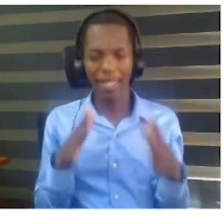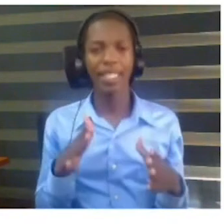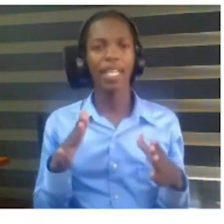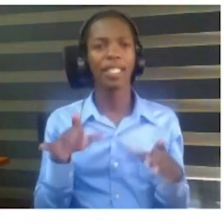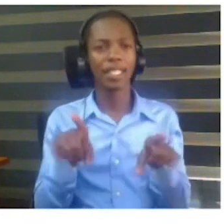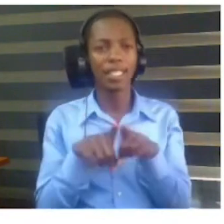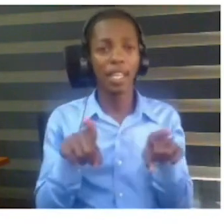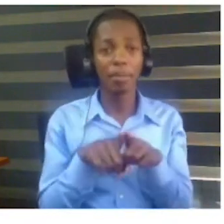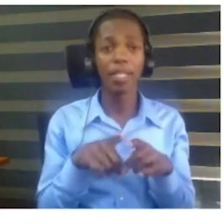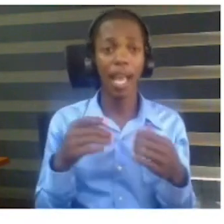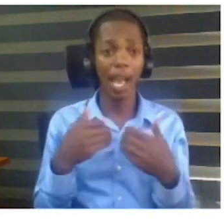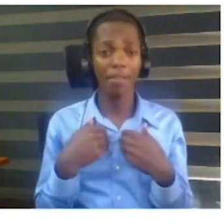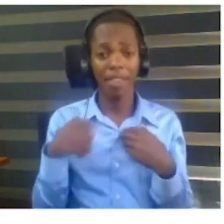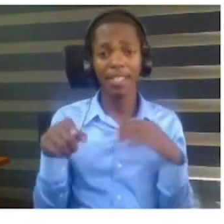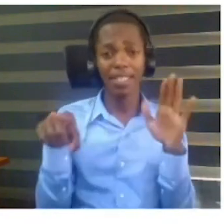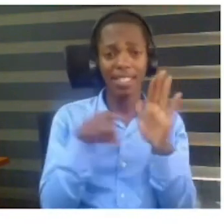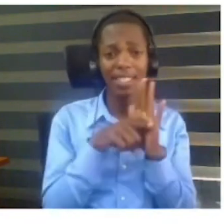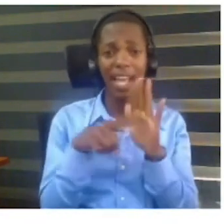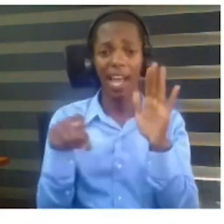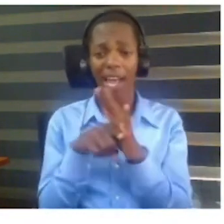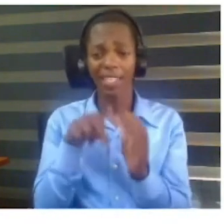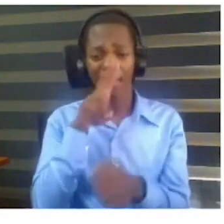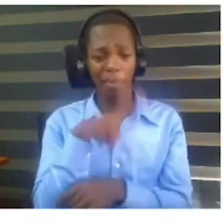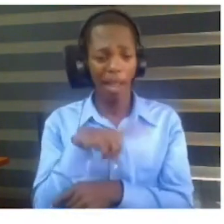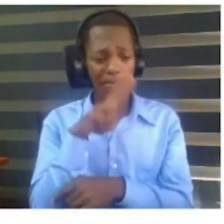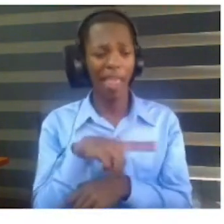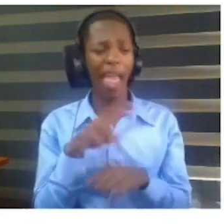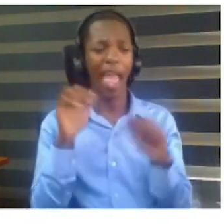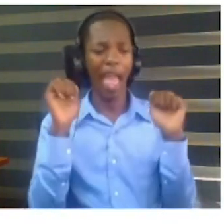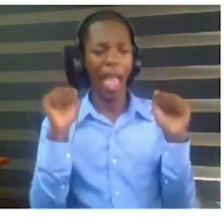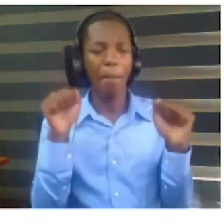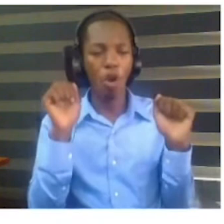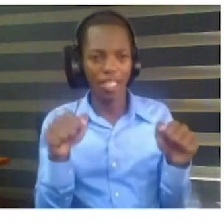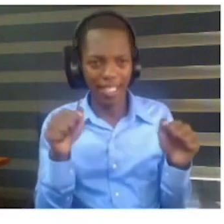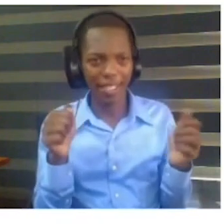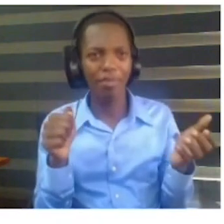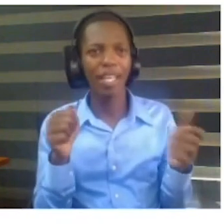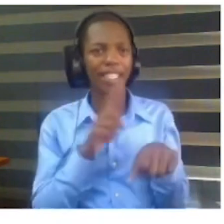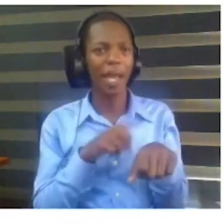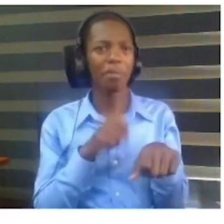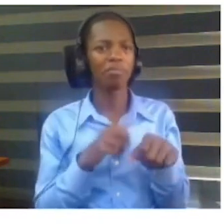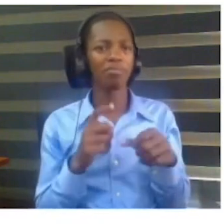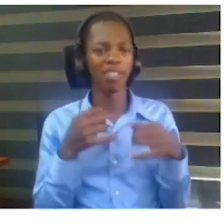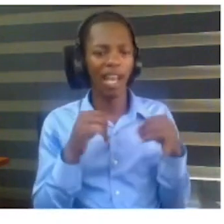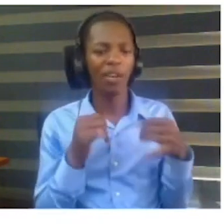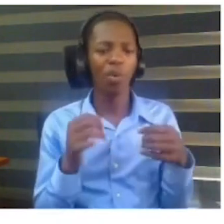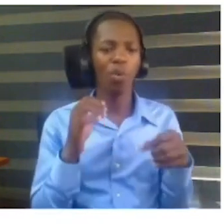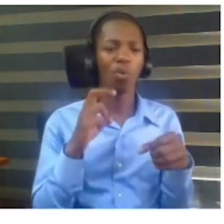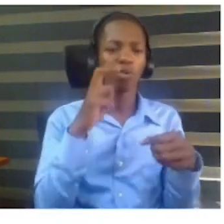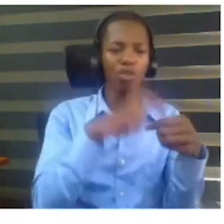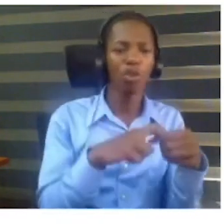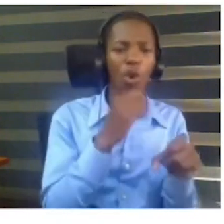negative attitude, this ableism, when they try to go to school or get a job, and we need